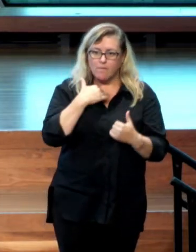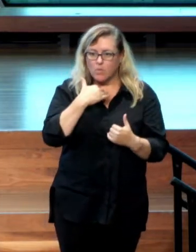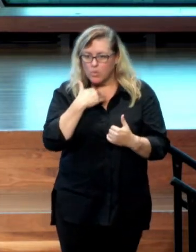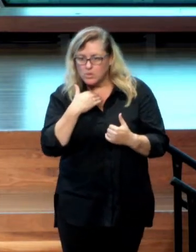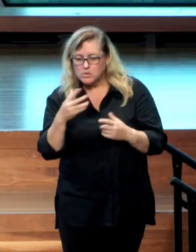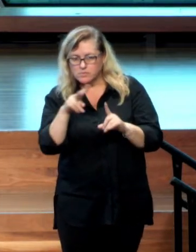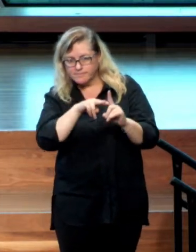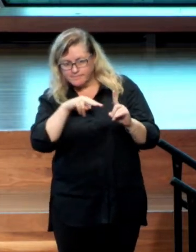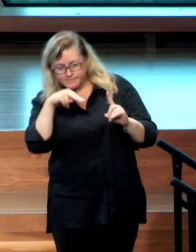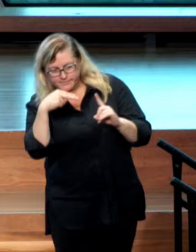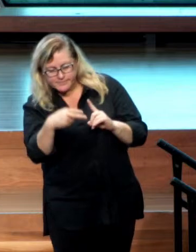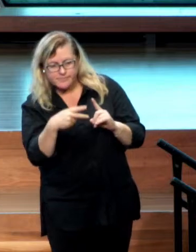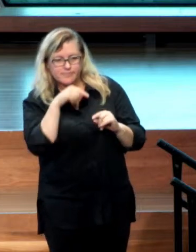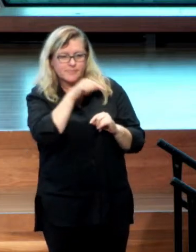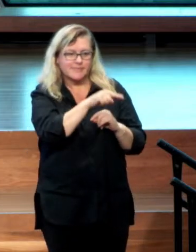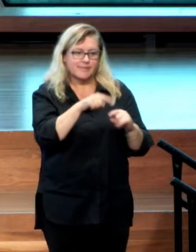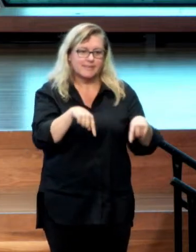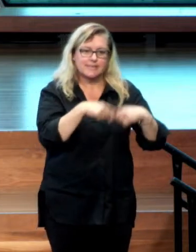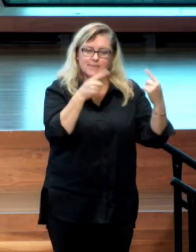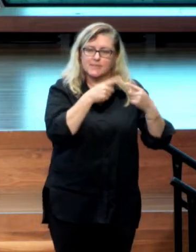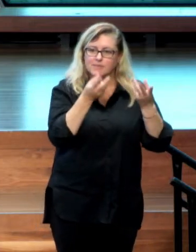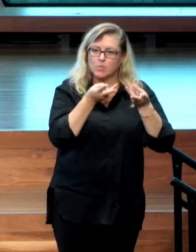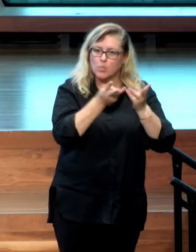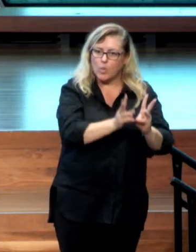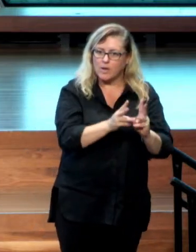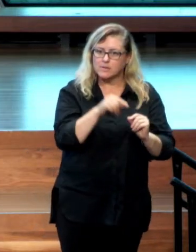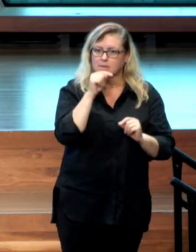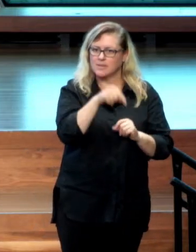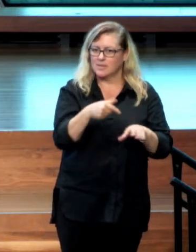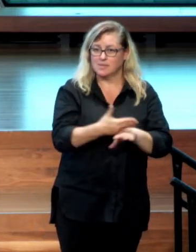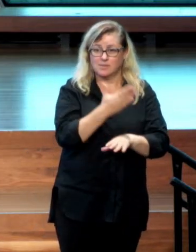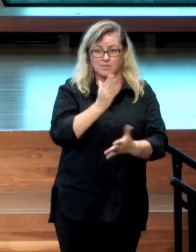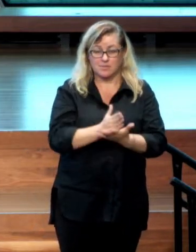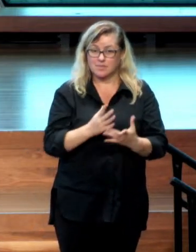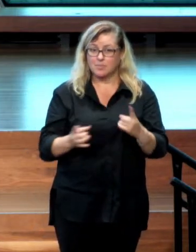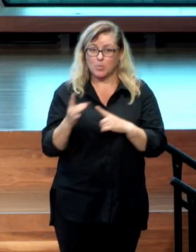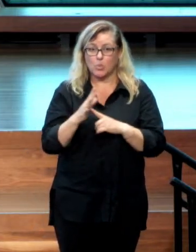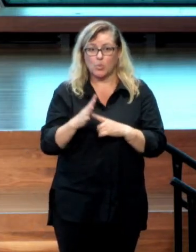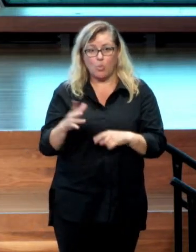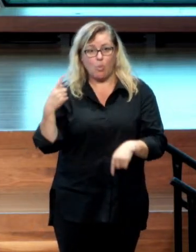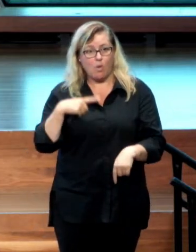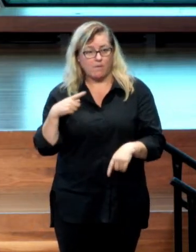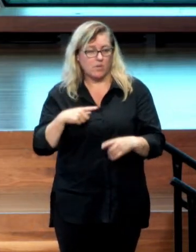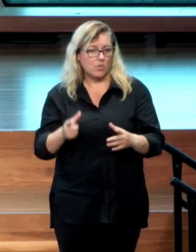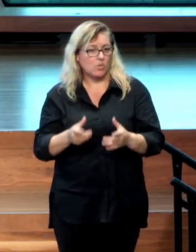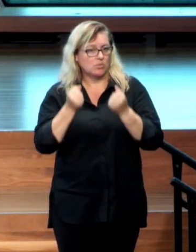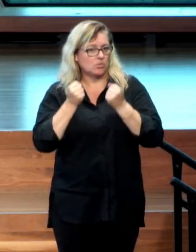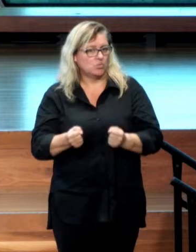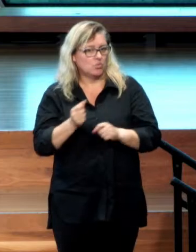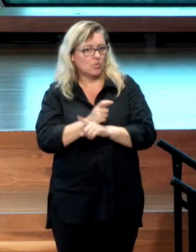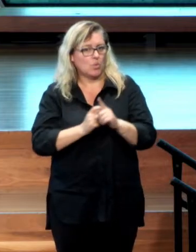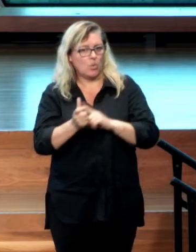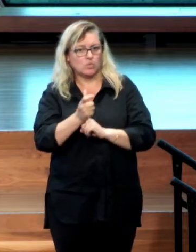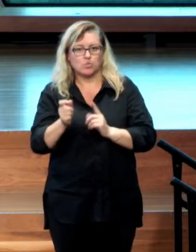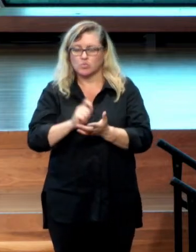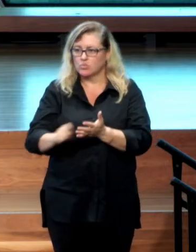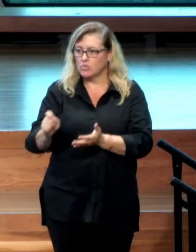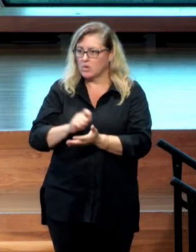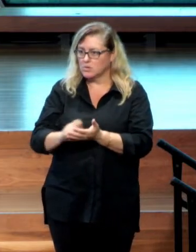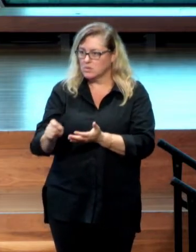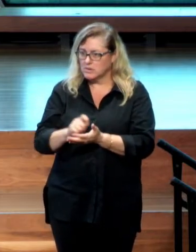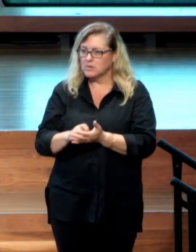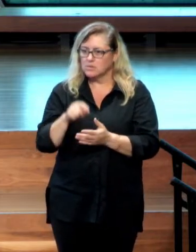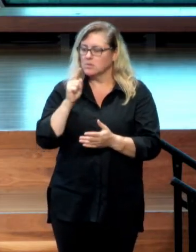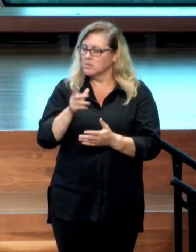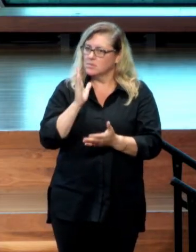ideas being amplified in new and compelling ways. And these works are so important because a strong culture of writing is fundamental